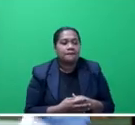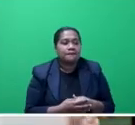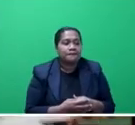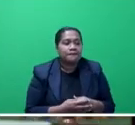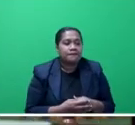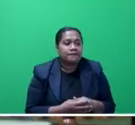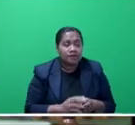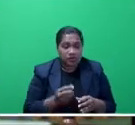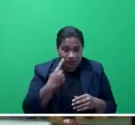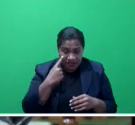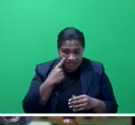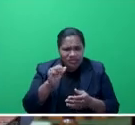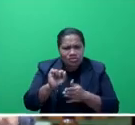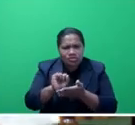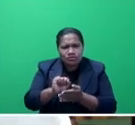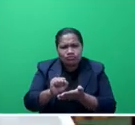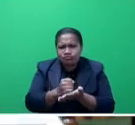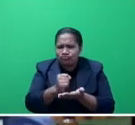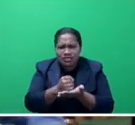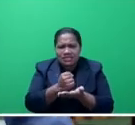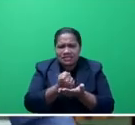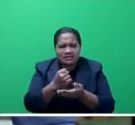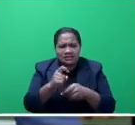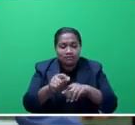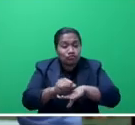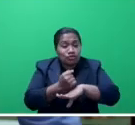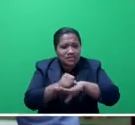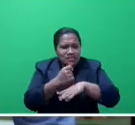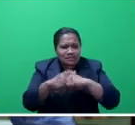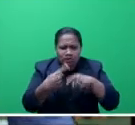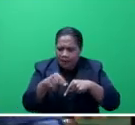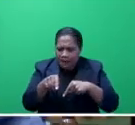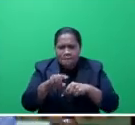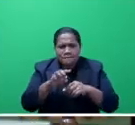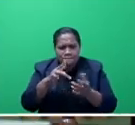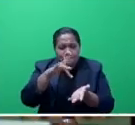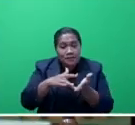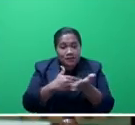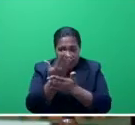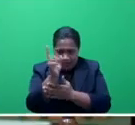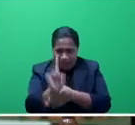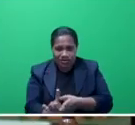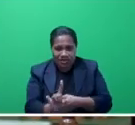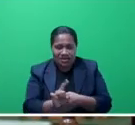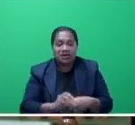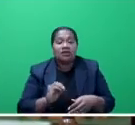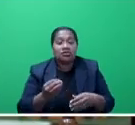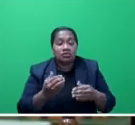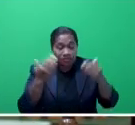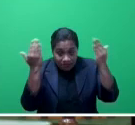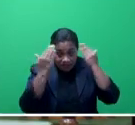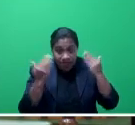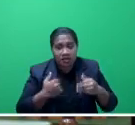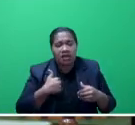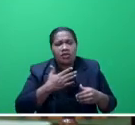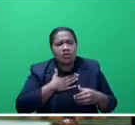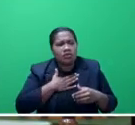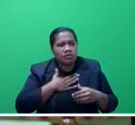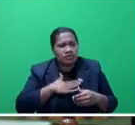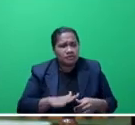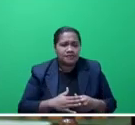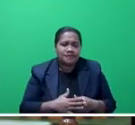just printed, I think, around about midday or just after midday today. So, Mr. Speaker, sir, I'd like to publicly acknowledge